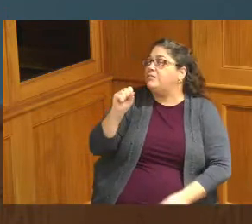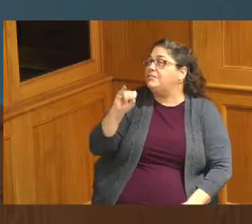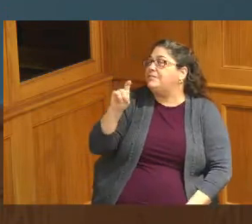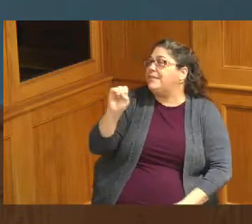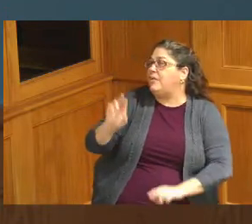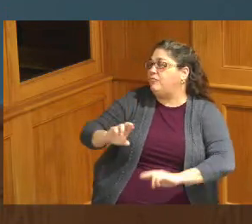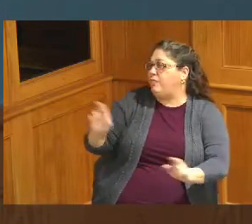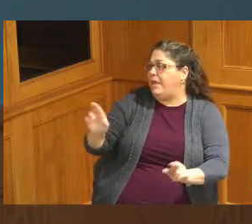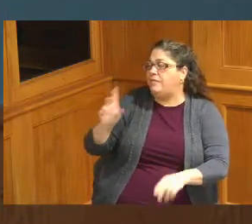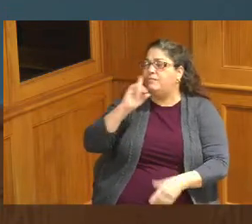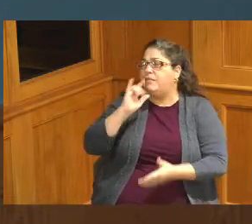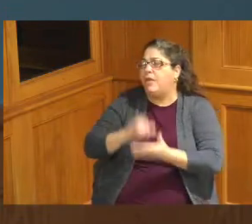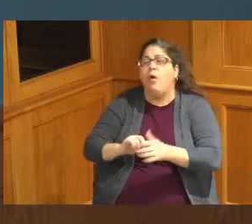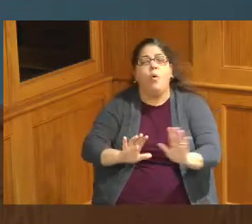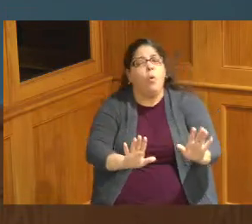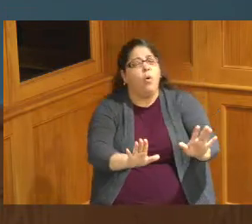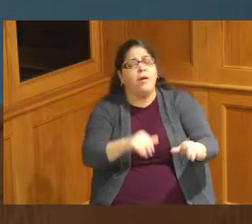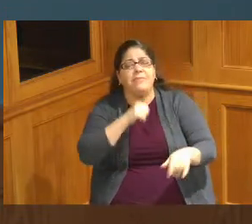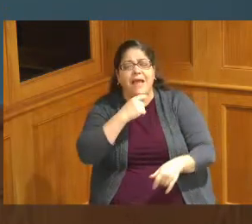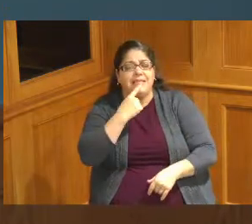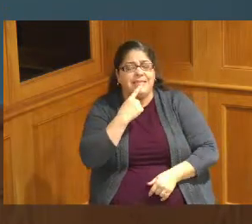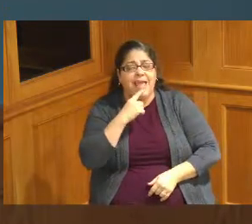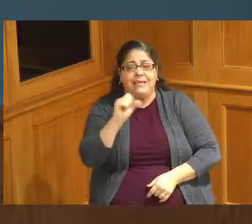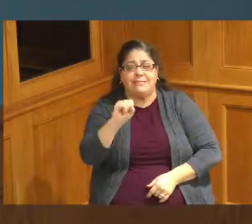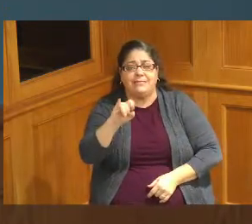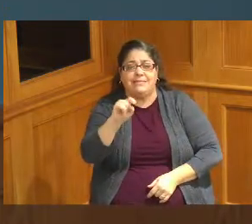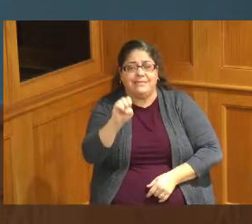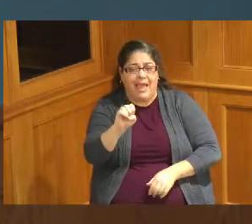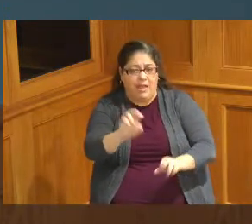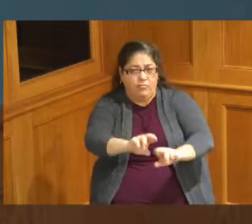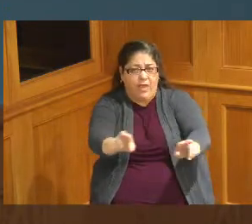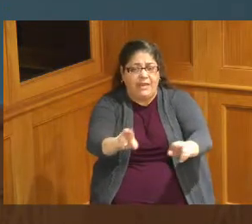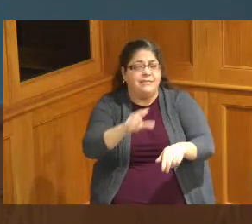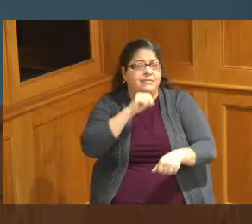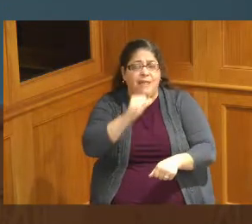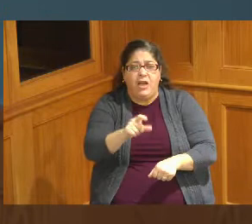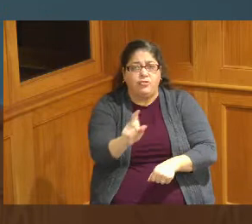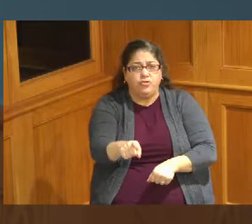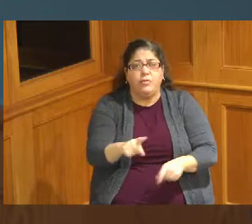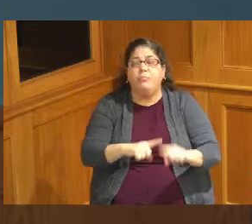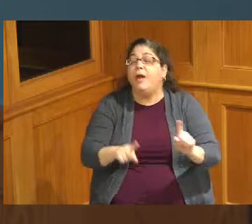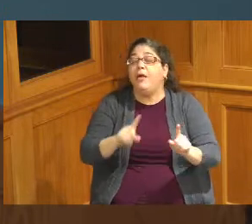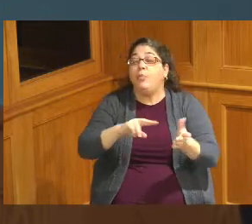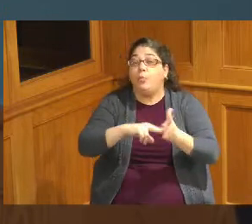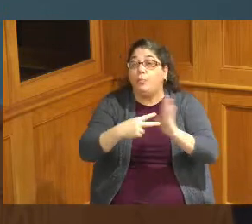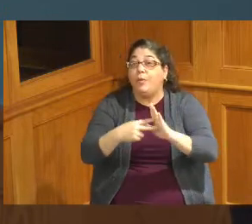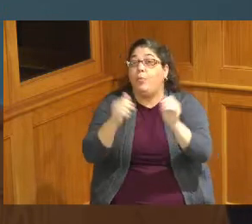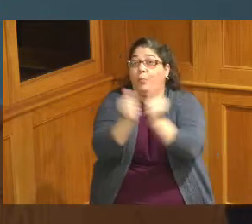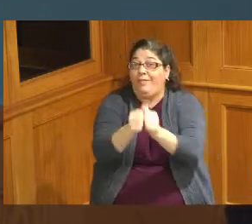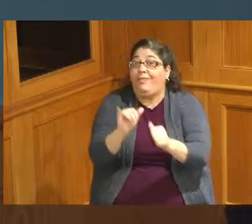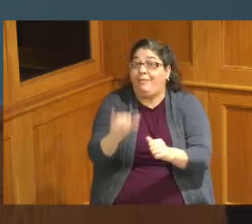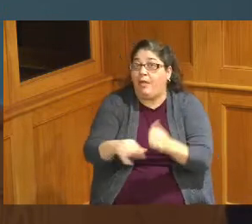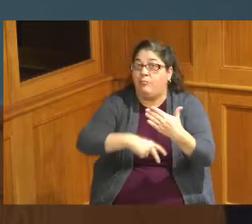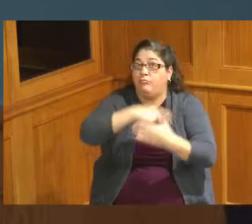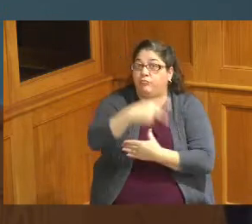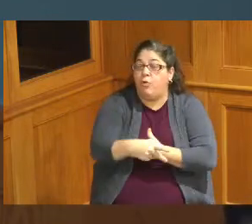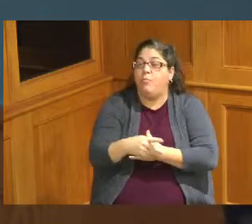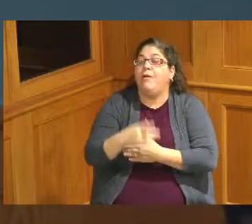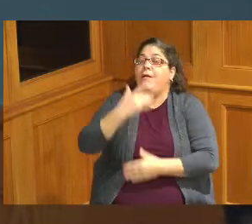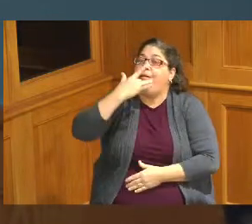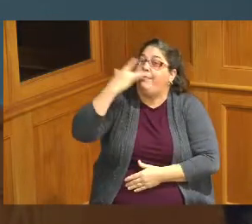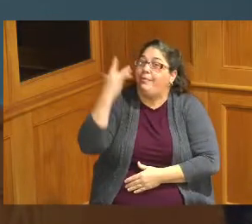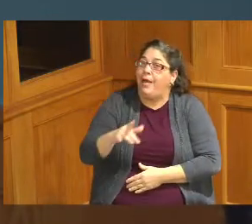important. Yeah, for that yeah, program. I'm not Yeah, putting down the right. site readiness. Yeah, I'm yeah. saying, even with the site readiness, luckily, they were